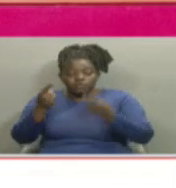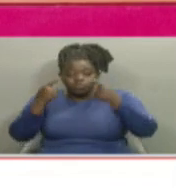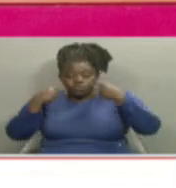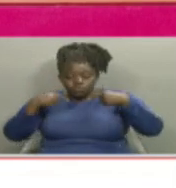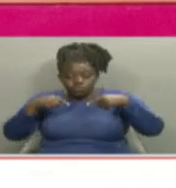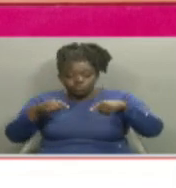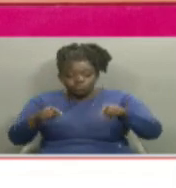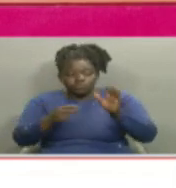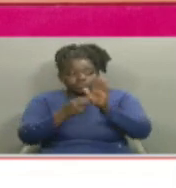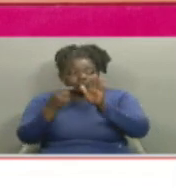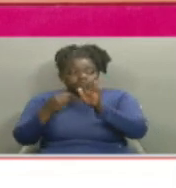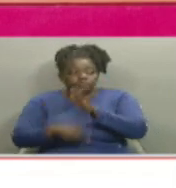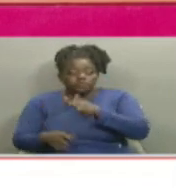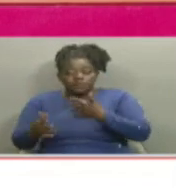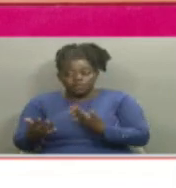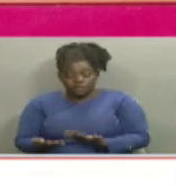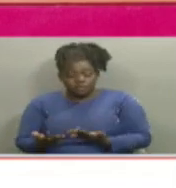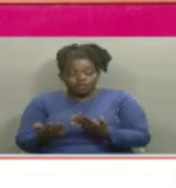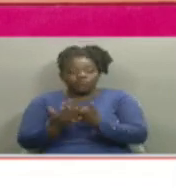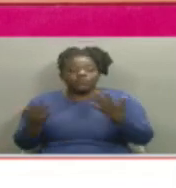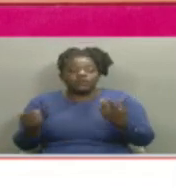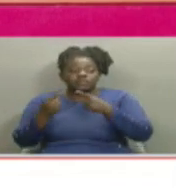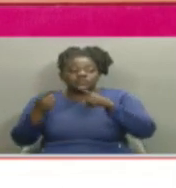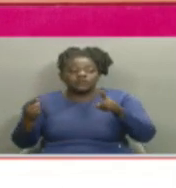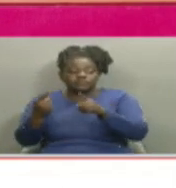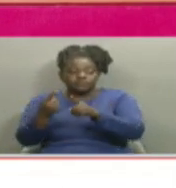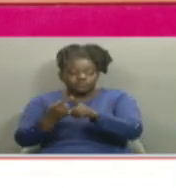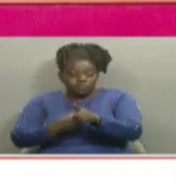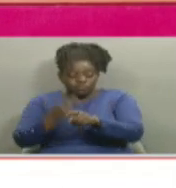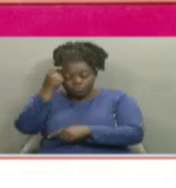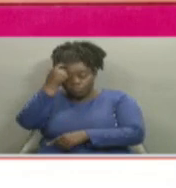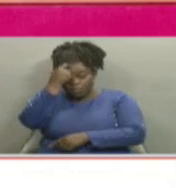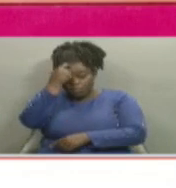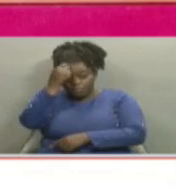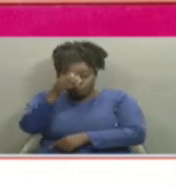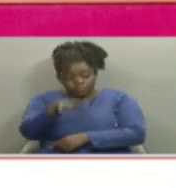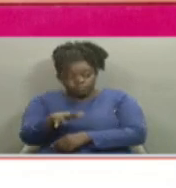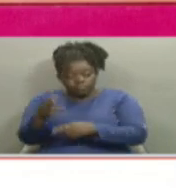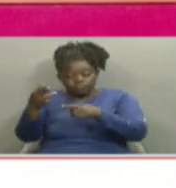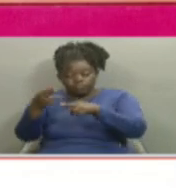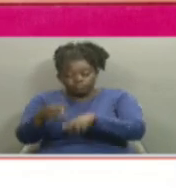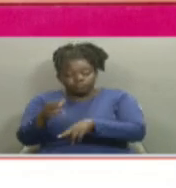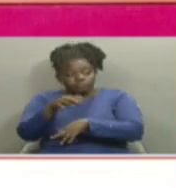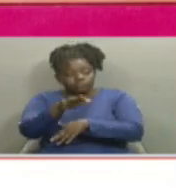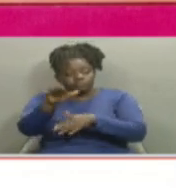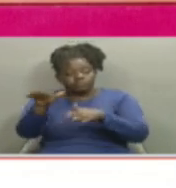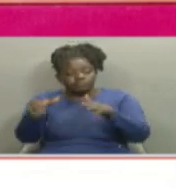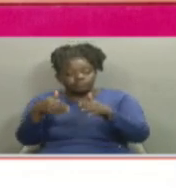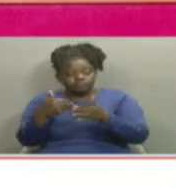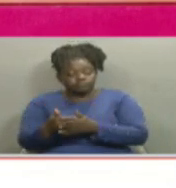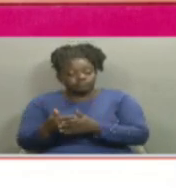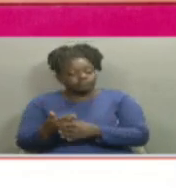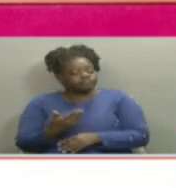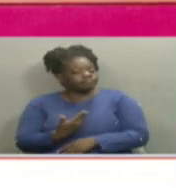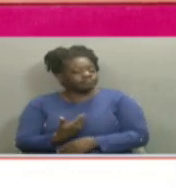alangirirwe alaze empagi kwagenda okutambuliza gavumenti ye. Ebibaddewo bannaffe babikunganyizza